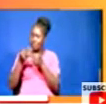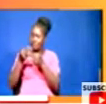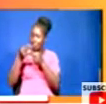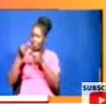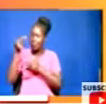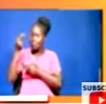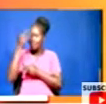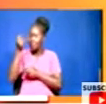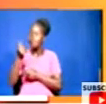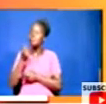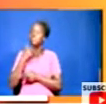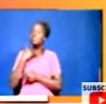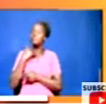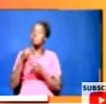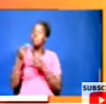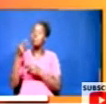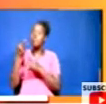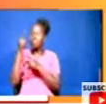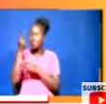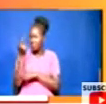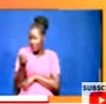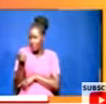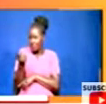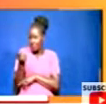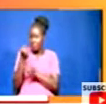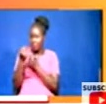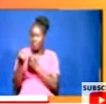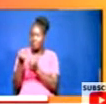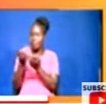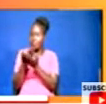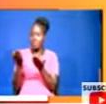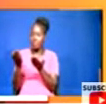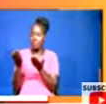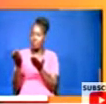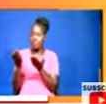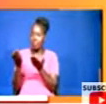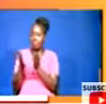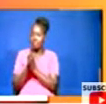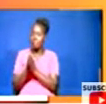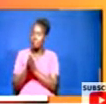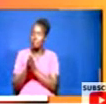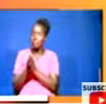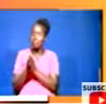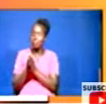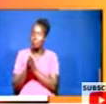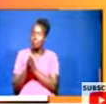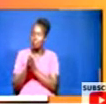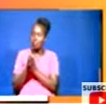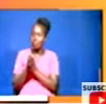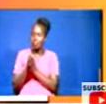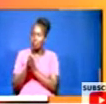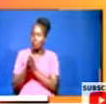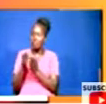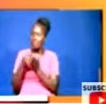demand was quite high for very little harvest that was available. And lowering the cost of inputs is